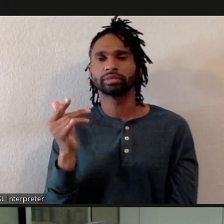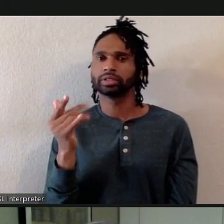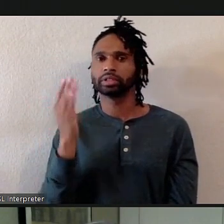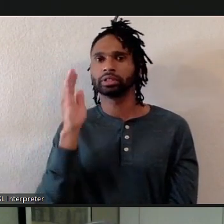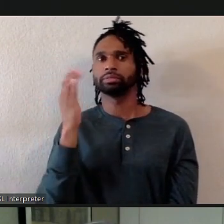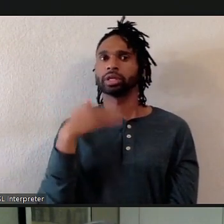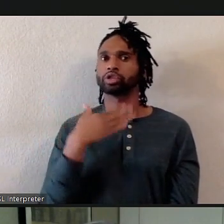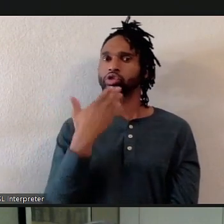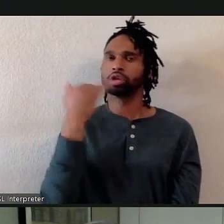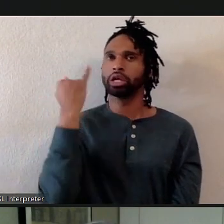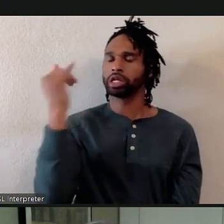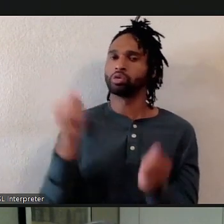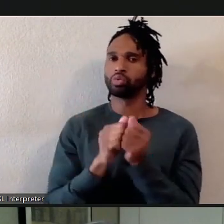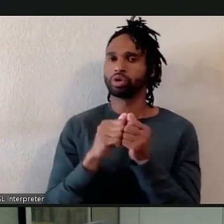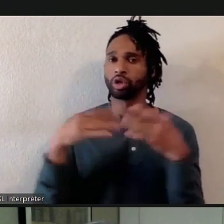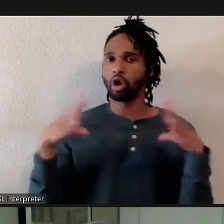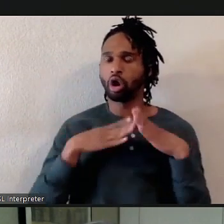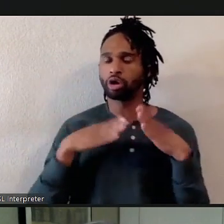up.